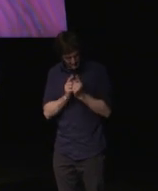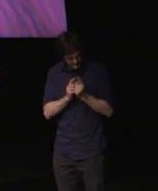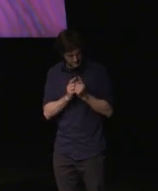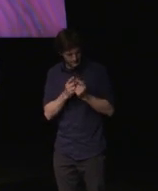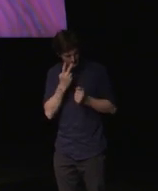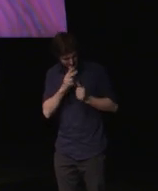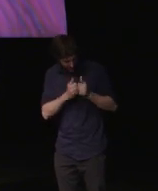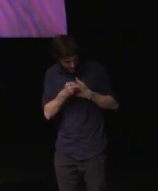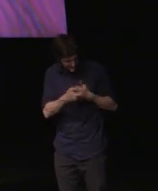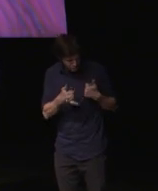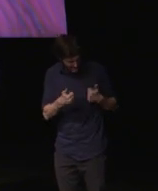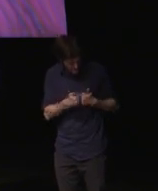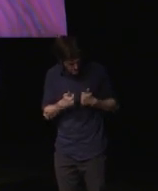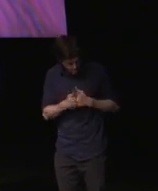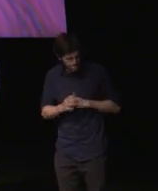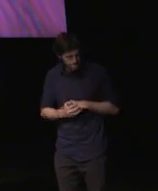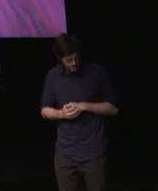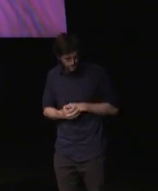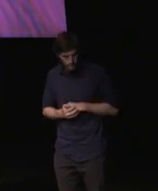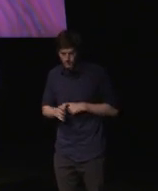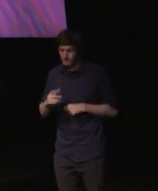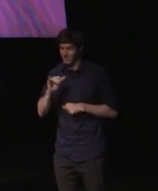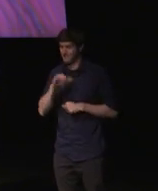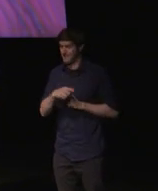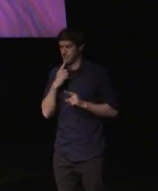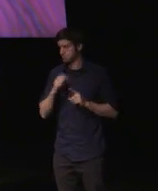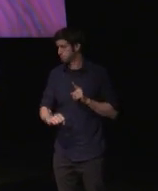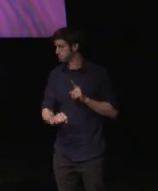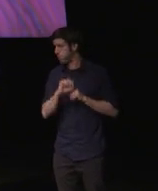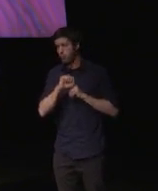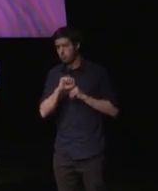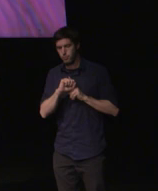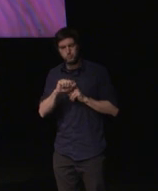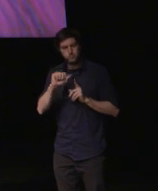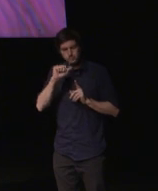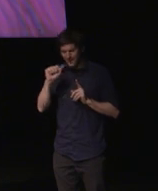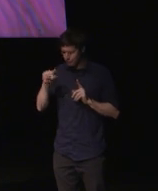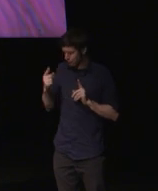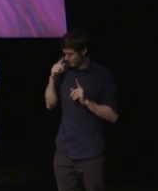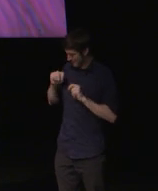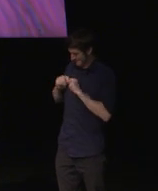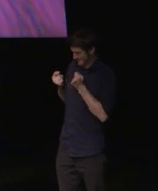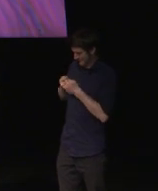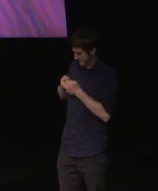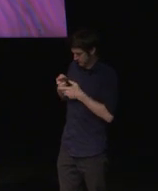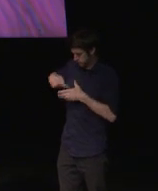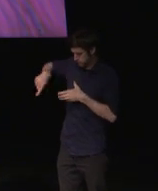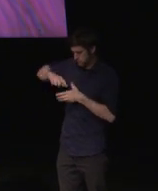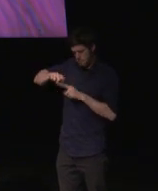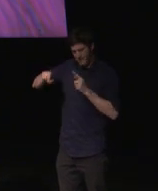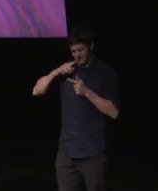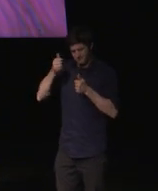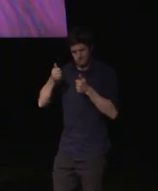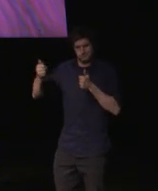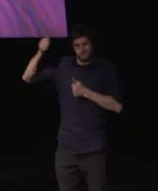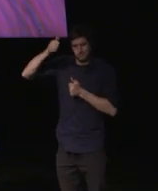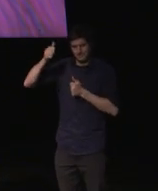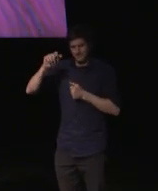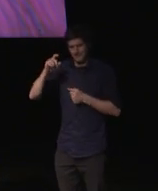powerful for not just like the people on the team, but like the entire Xbox hardware leadership, because a lot of those folks are